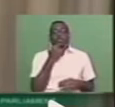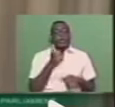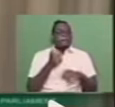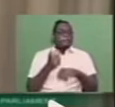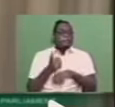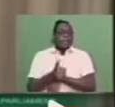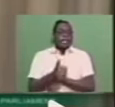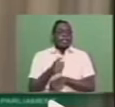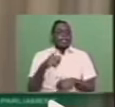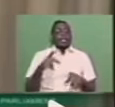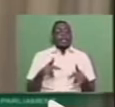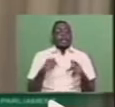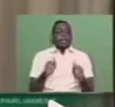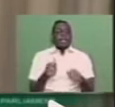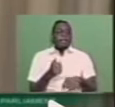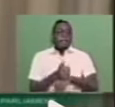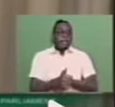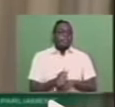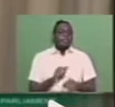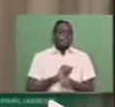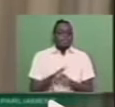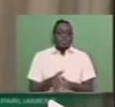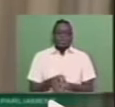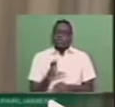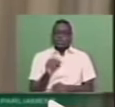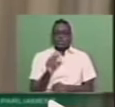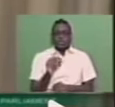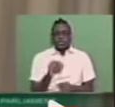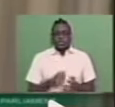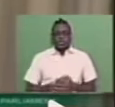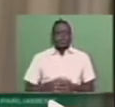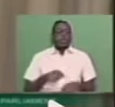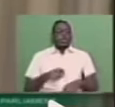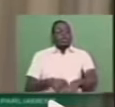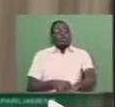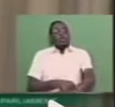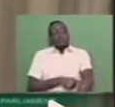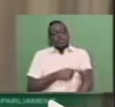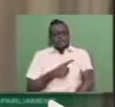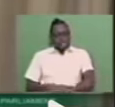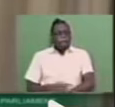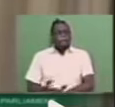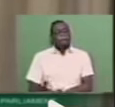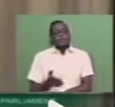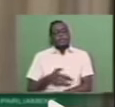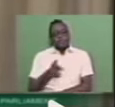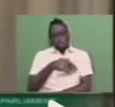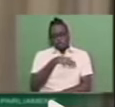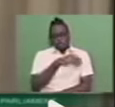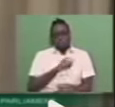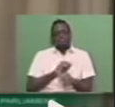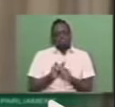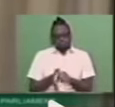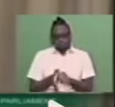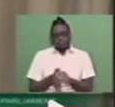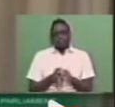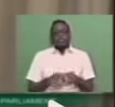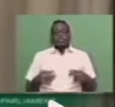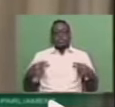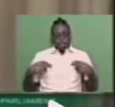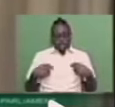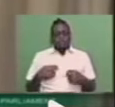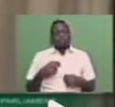COVID. There was a news report in the Trinidad Guardian, January 25, 2020, when there was no COVID